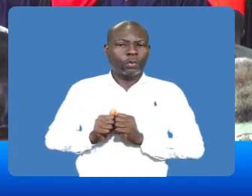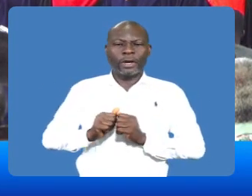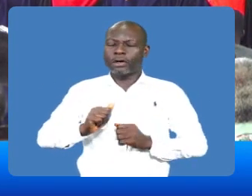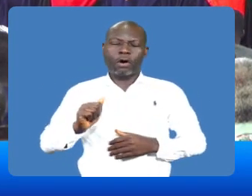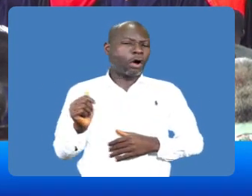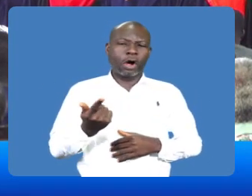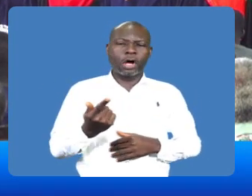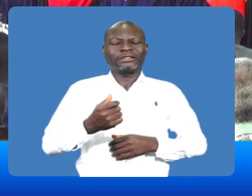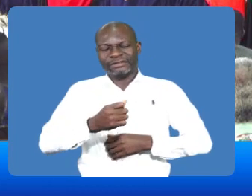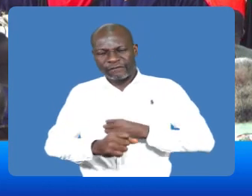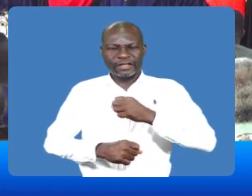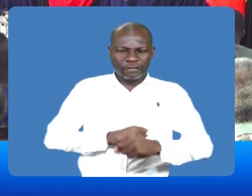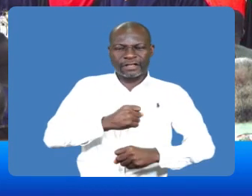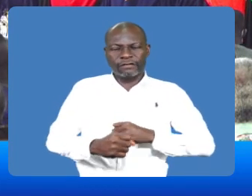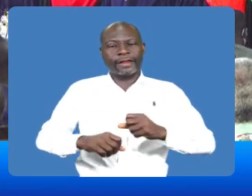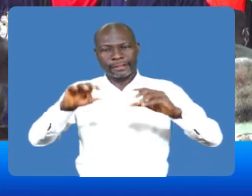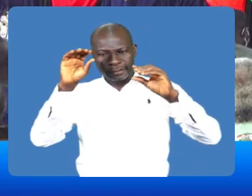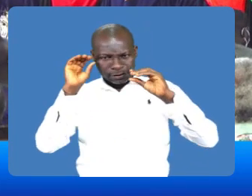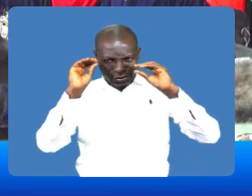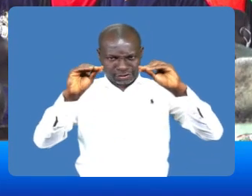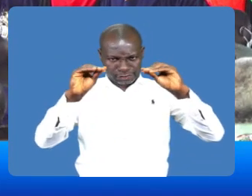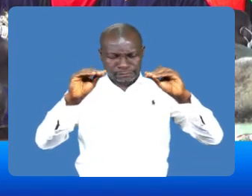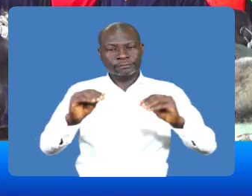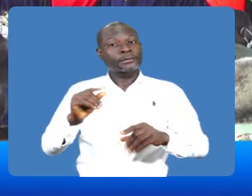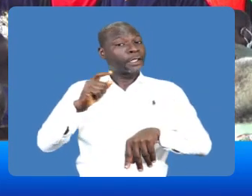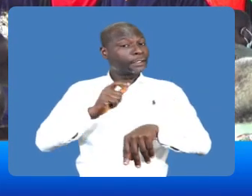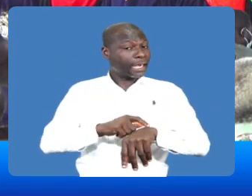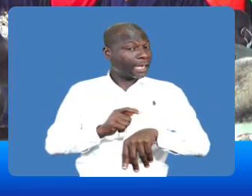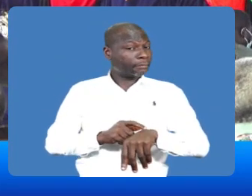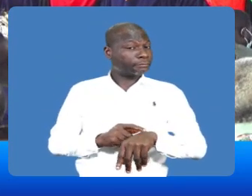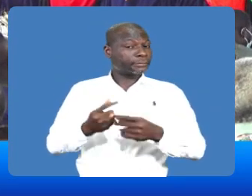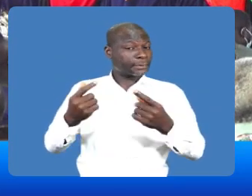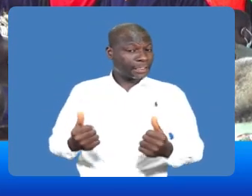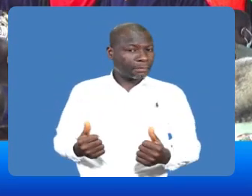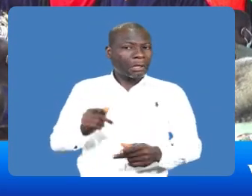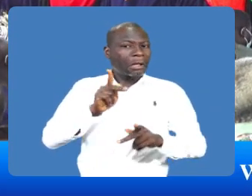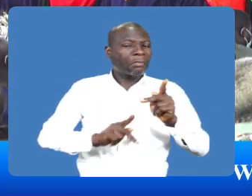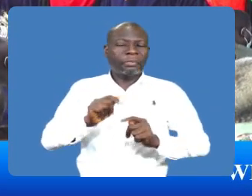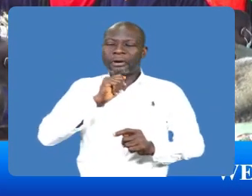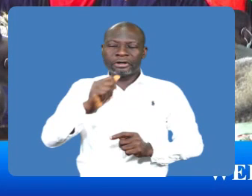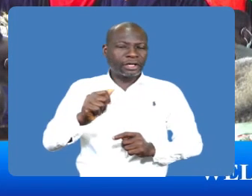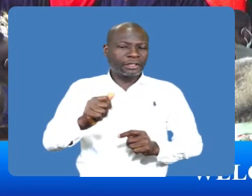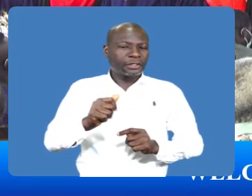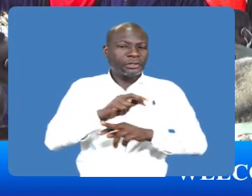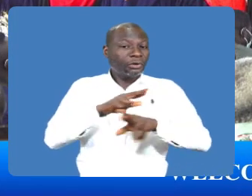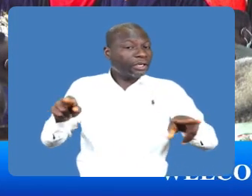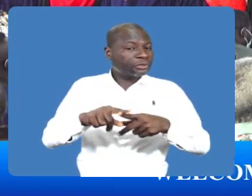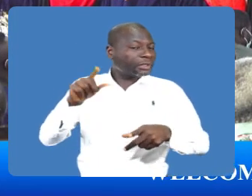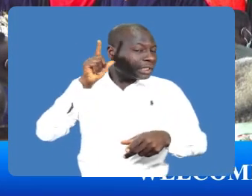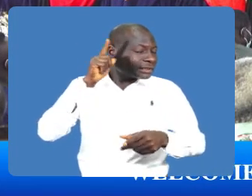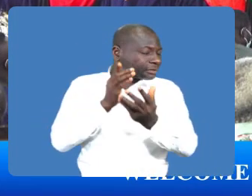with all long suffering and teaching. For the time will come when they will not endure sound